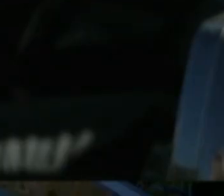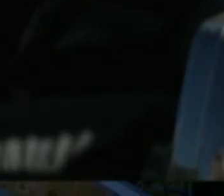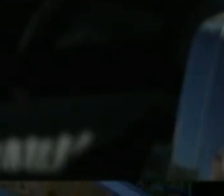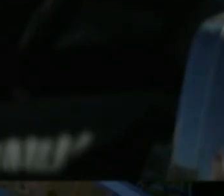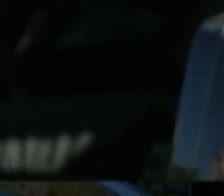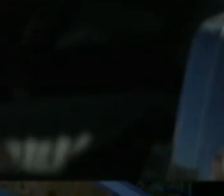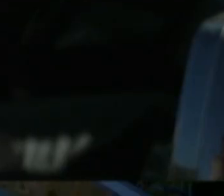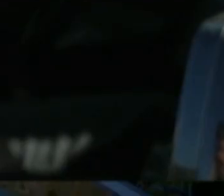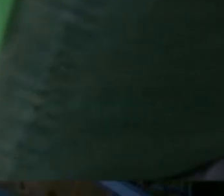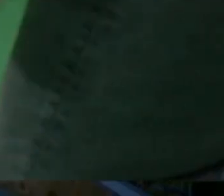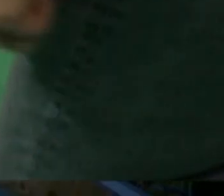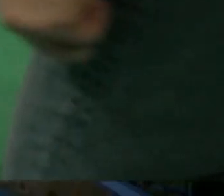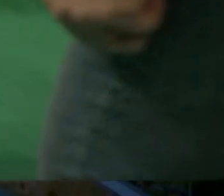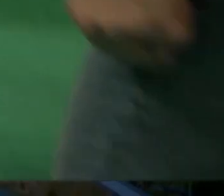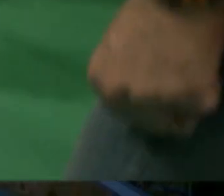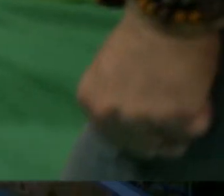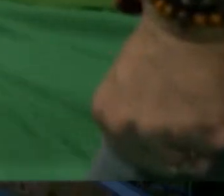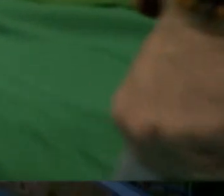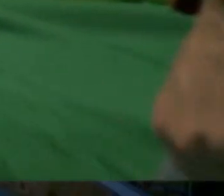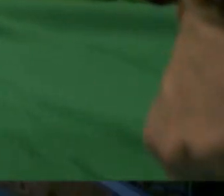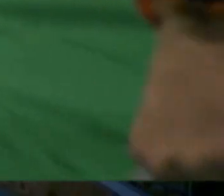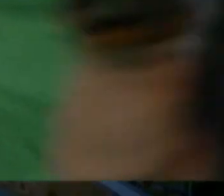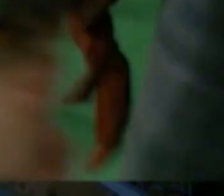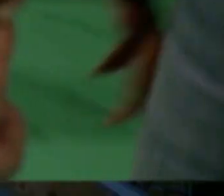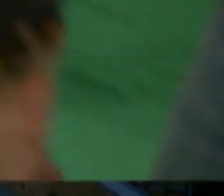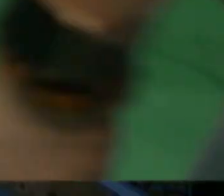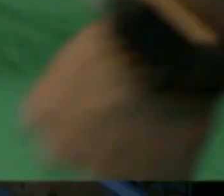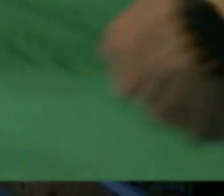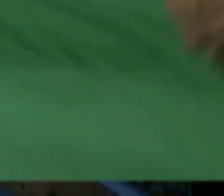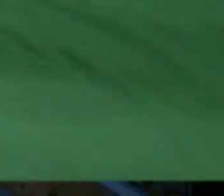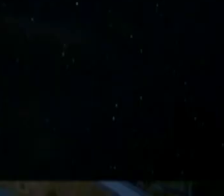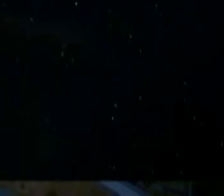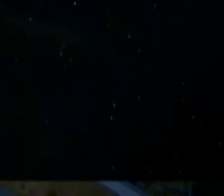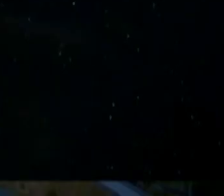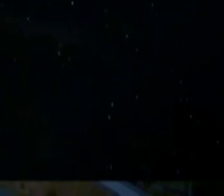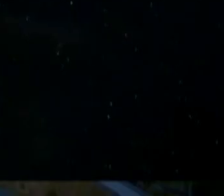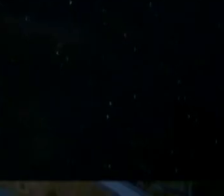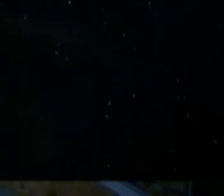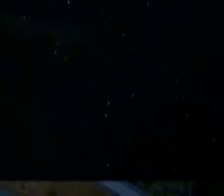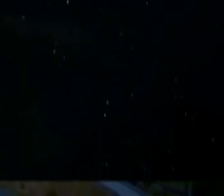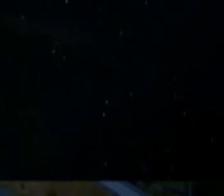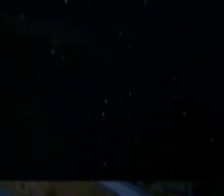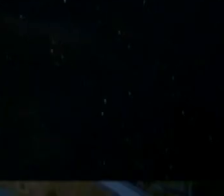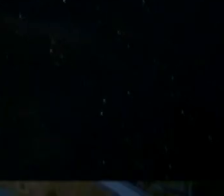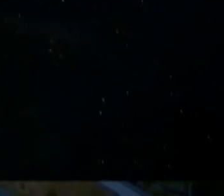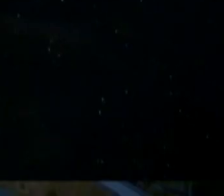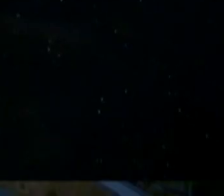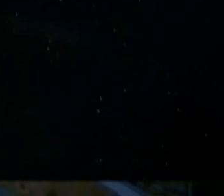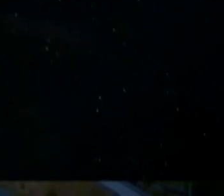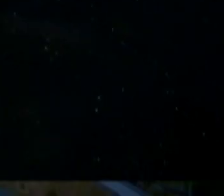Hey. It's a shout out to New York. We will survive. You know it.